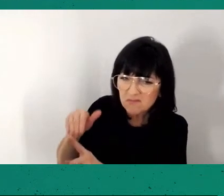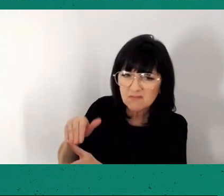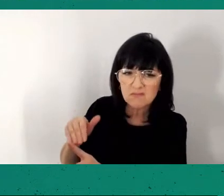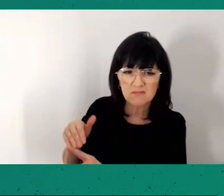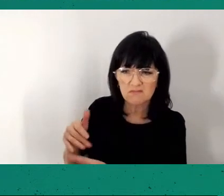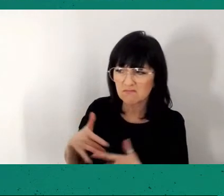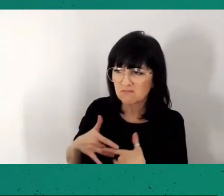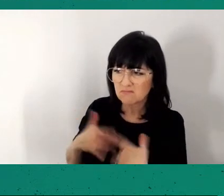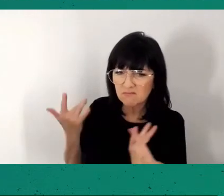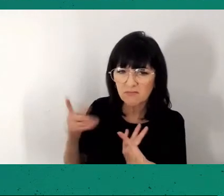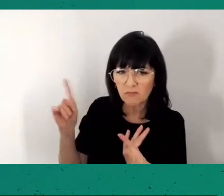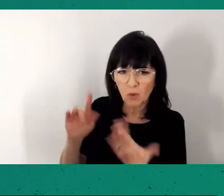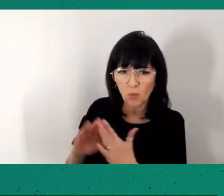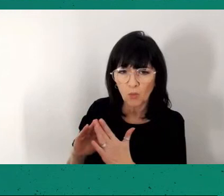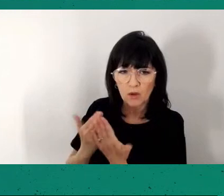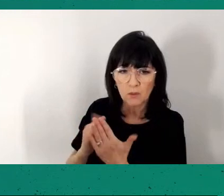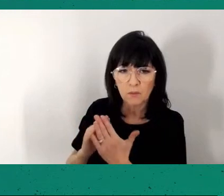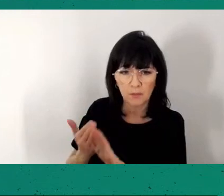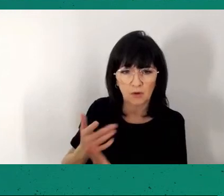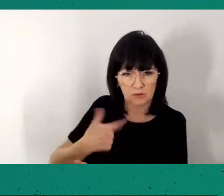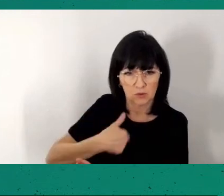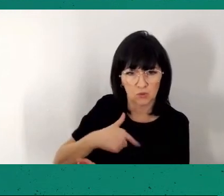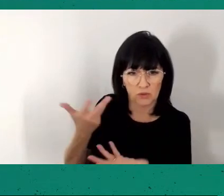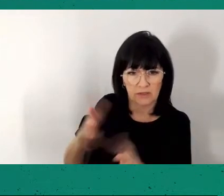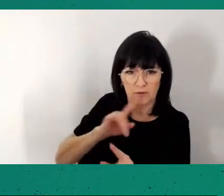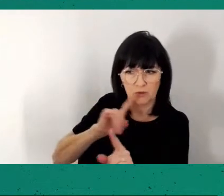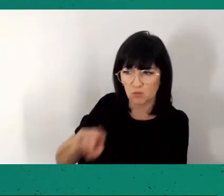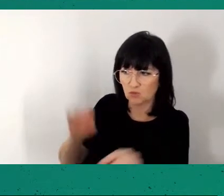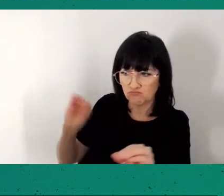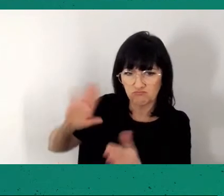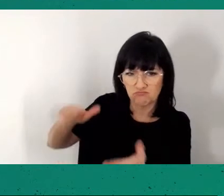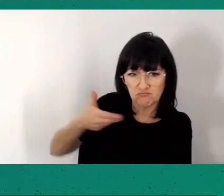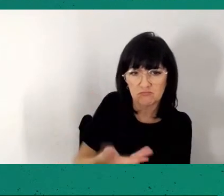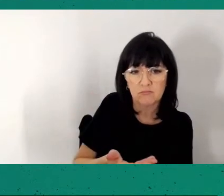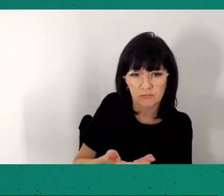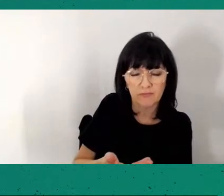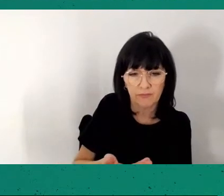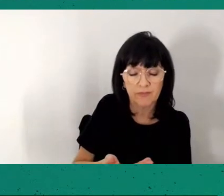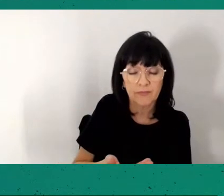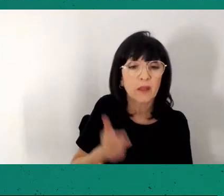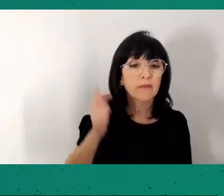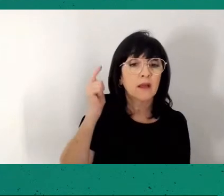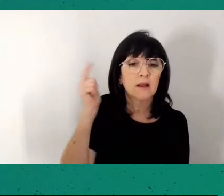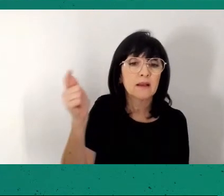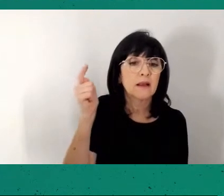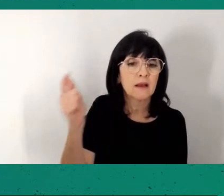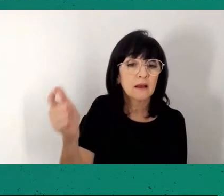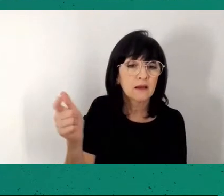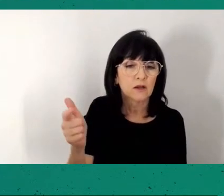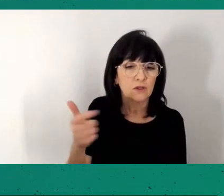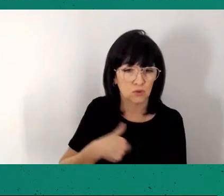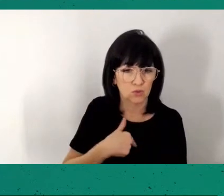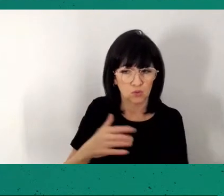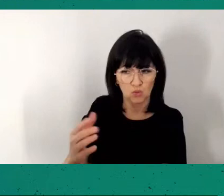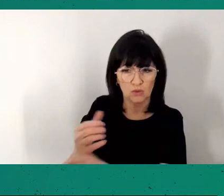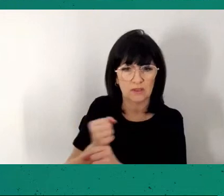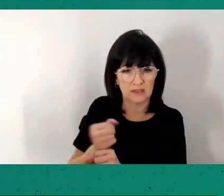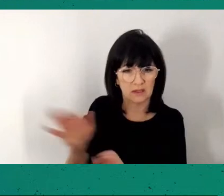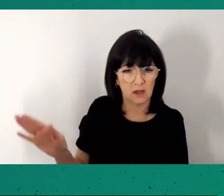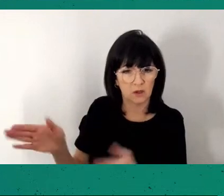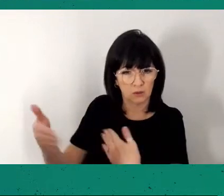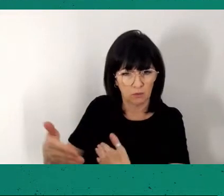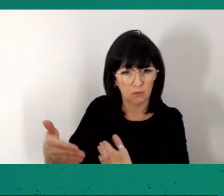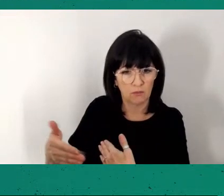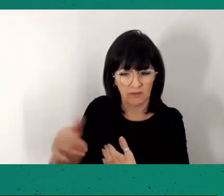book order, and was told that it had not arrived. But sometime later, we received a box of used